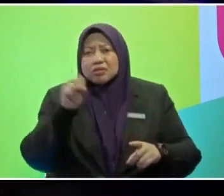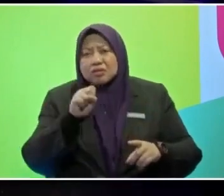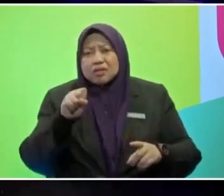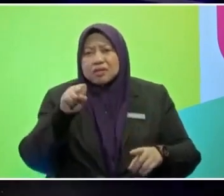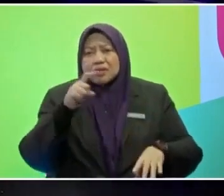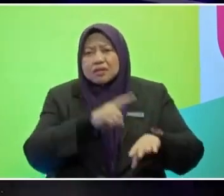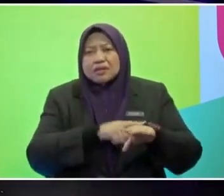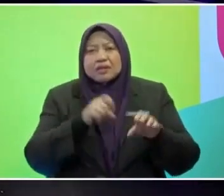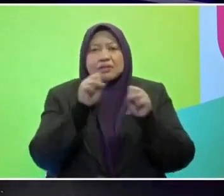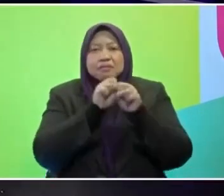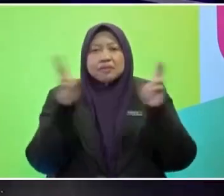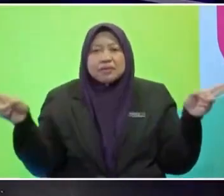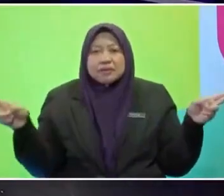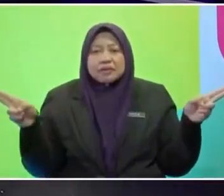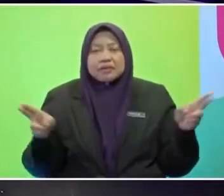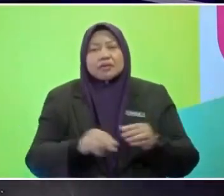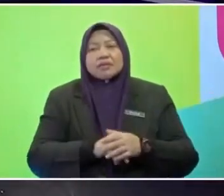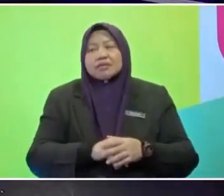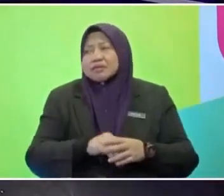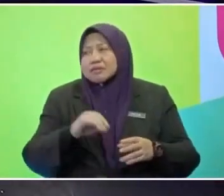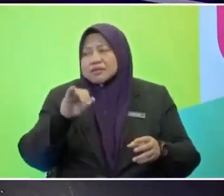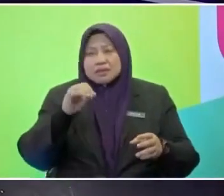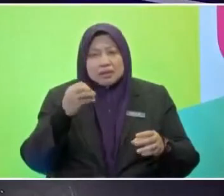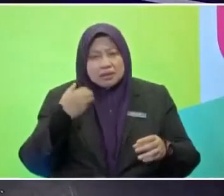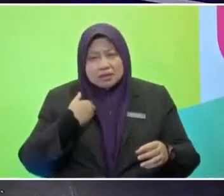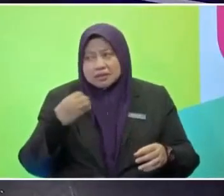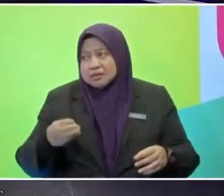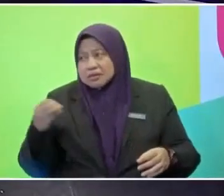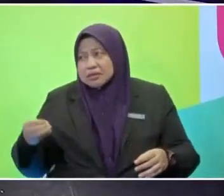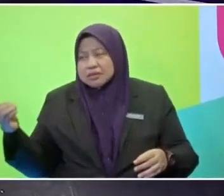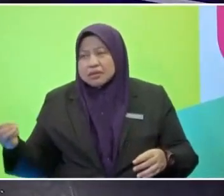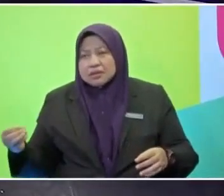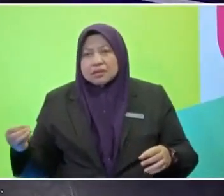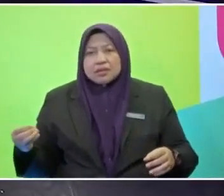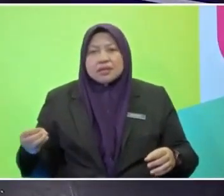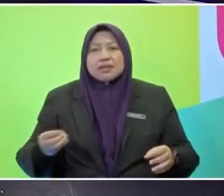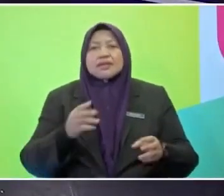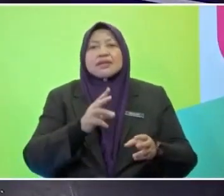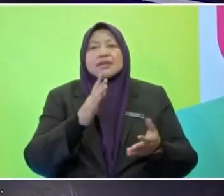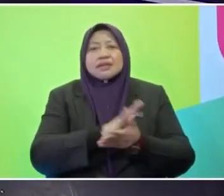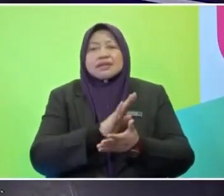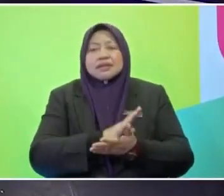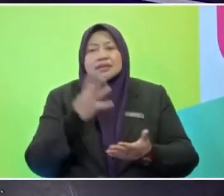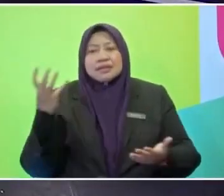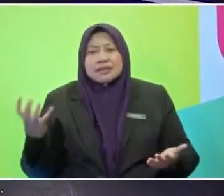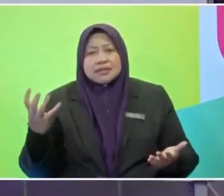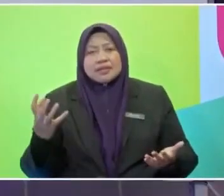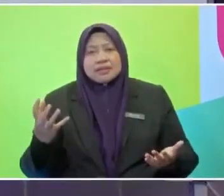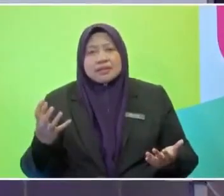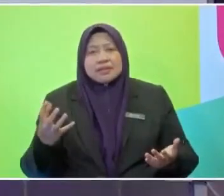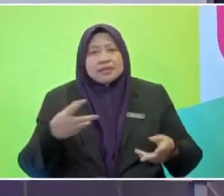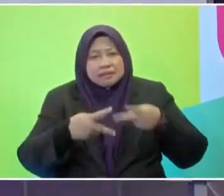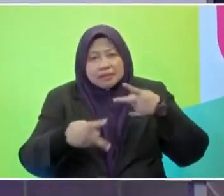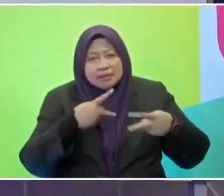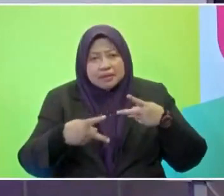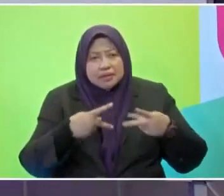whiteboard right now? All right. Here I have the objects here, Mr. Quek. Yes. Manila card, colored plastic and clear plastic. Yes. And then